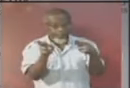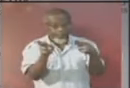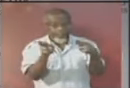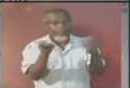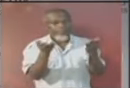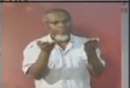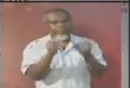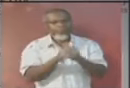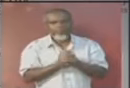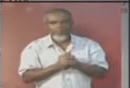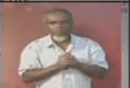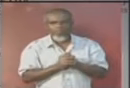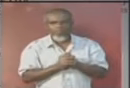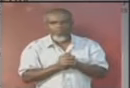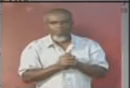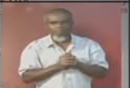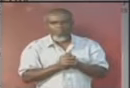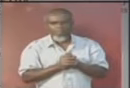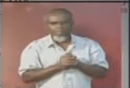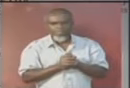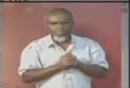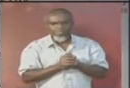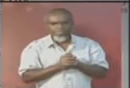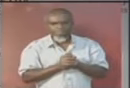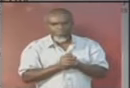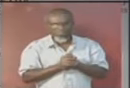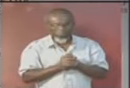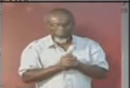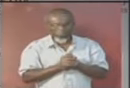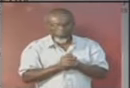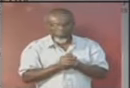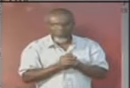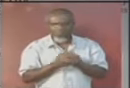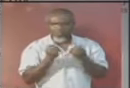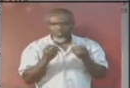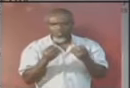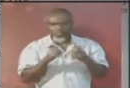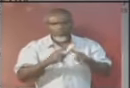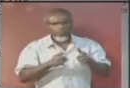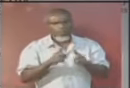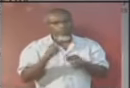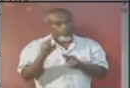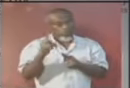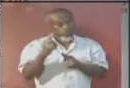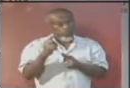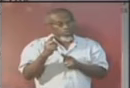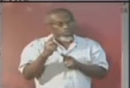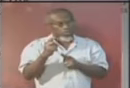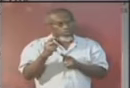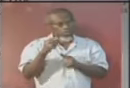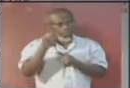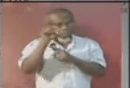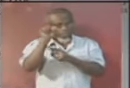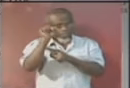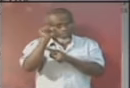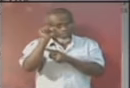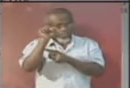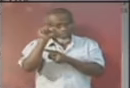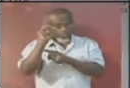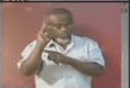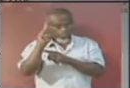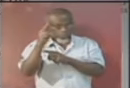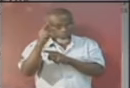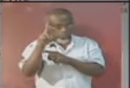Hi, good day. So I have more than one, but my first one is the SWRHA has issued a flyer